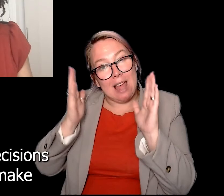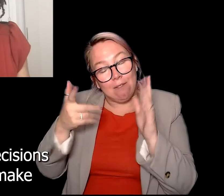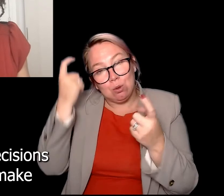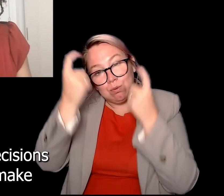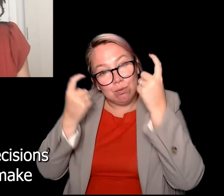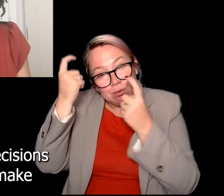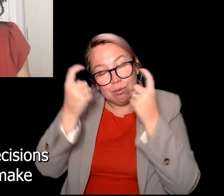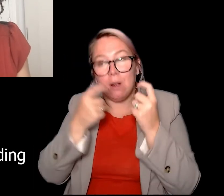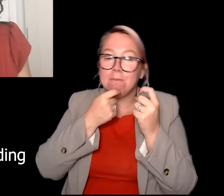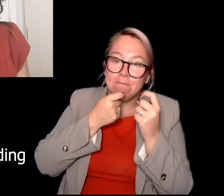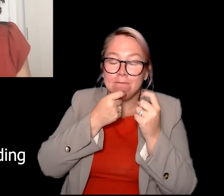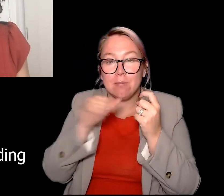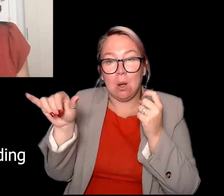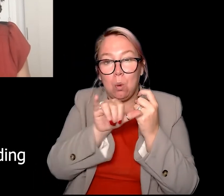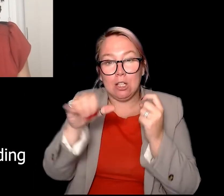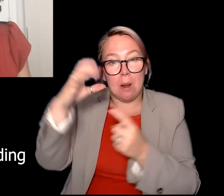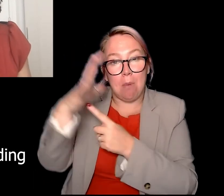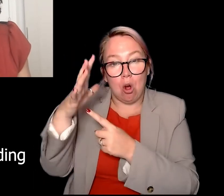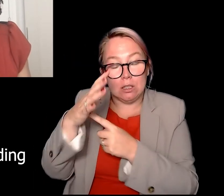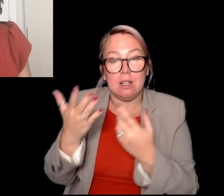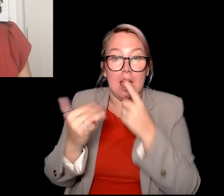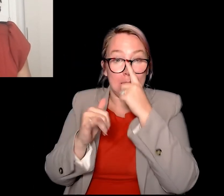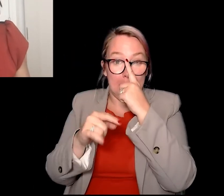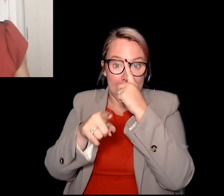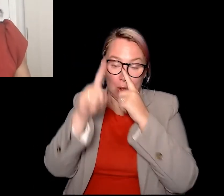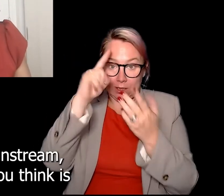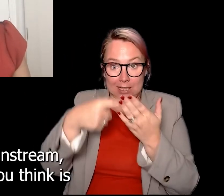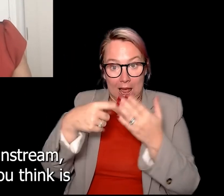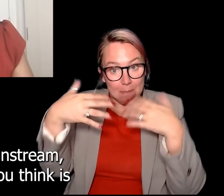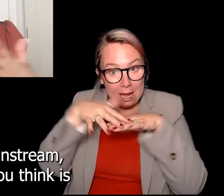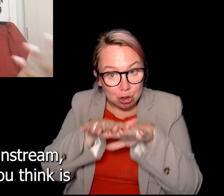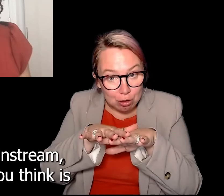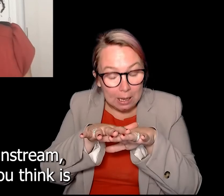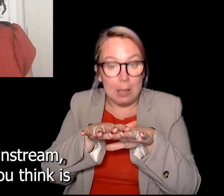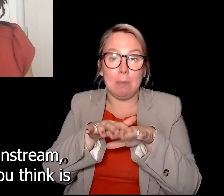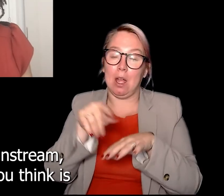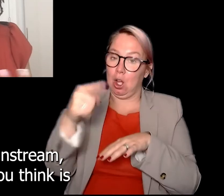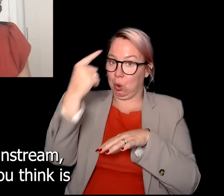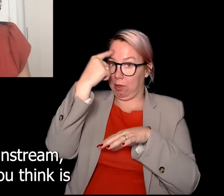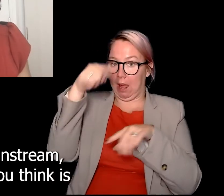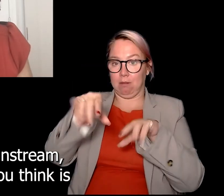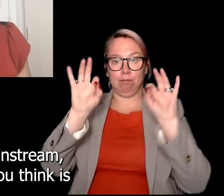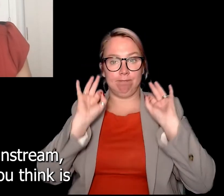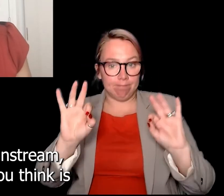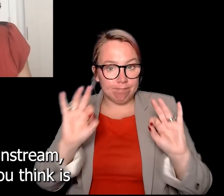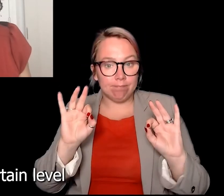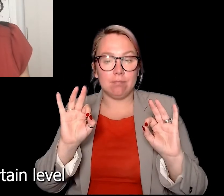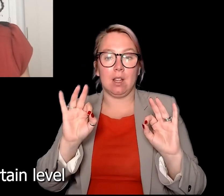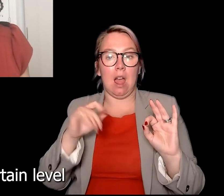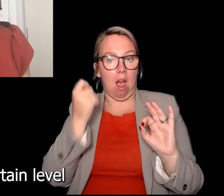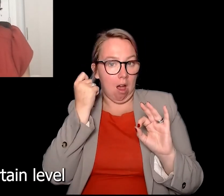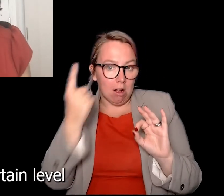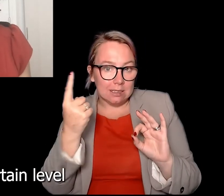decisions that businesses have to make when they're understanding these trade-offs. For me, let's say you decide to go mainstream, you're doing something that you think